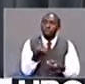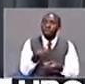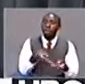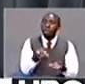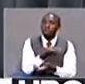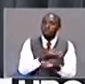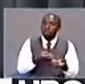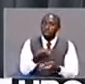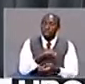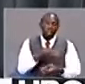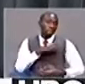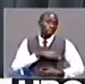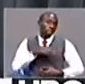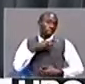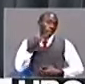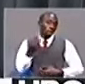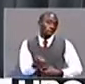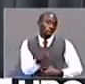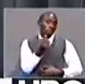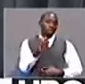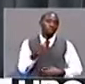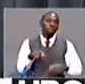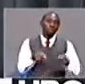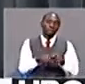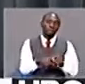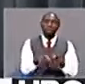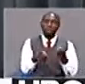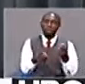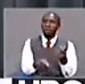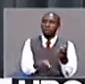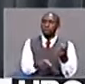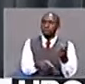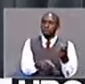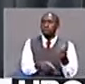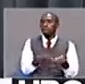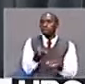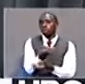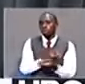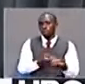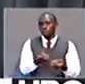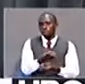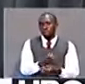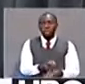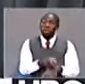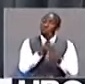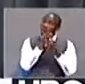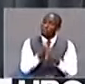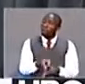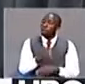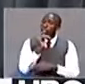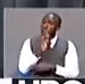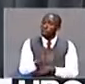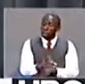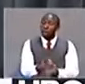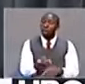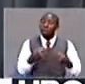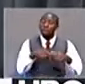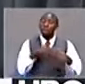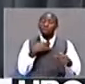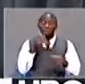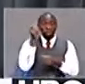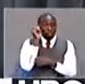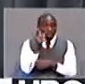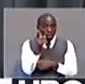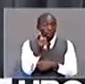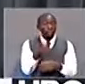spiritual economy, but also the money economy. Right, Honorable Speaker, another thing which we have to look into deeply